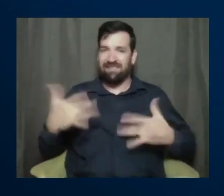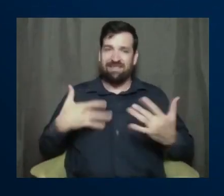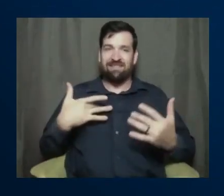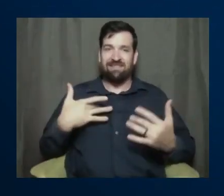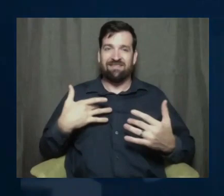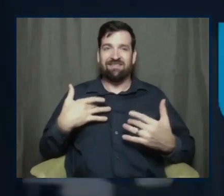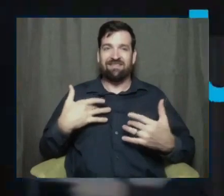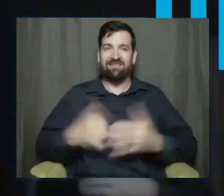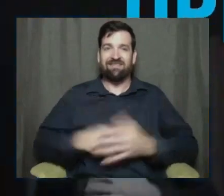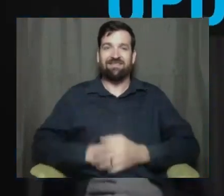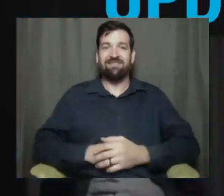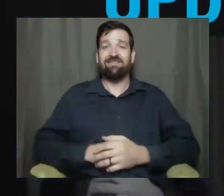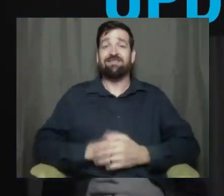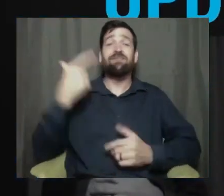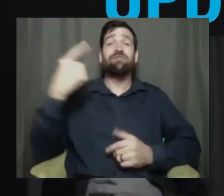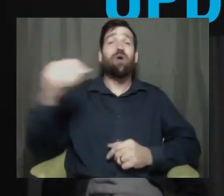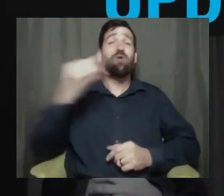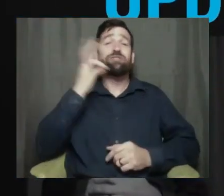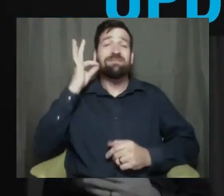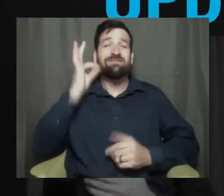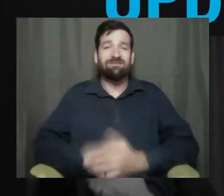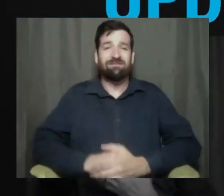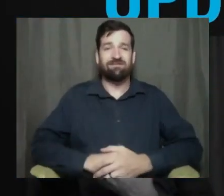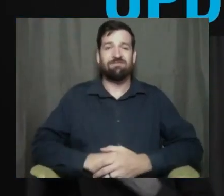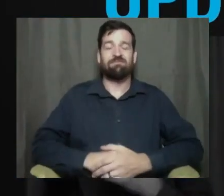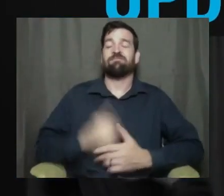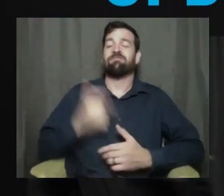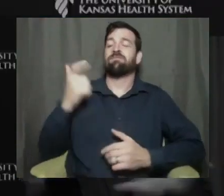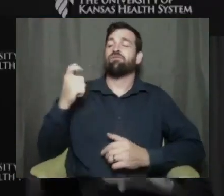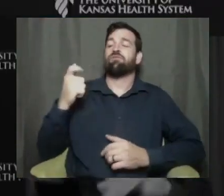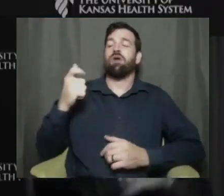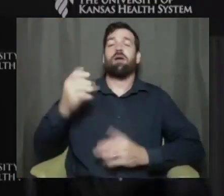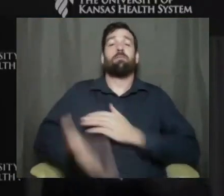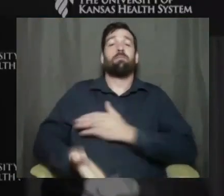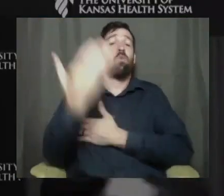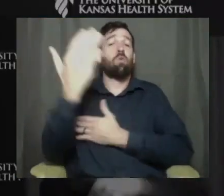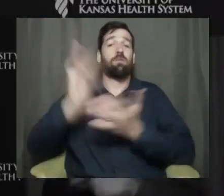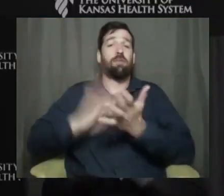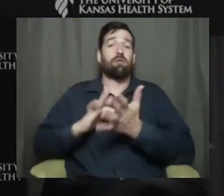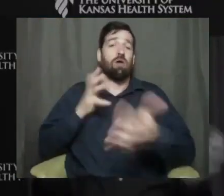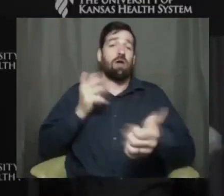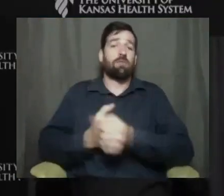Go Chiefs, baby. Subscribe to our morning medical update and open